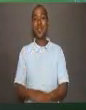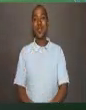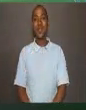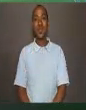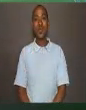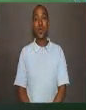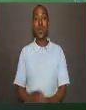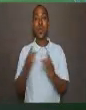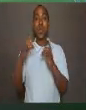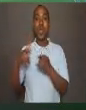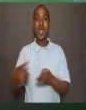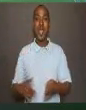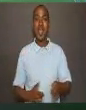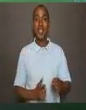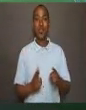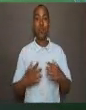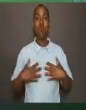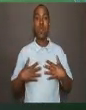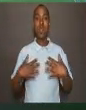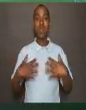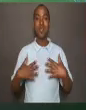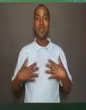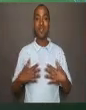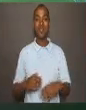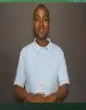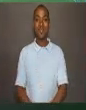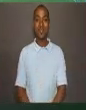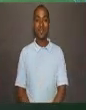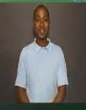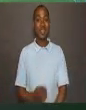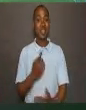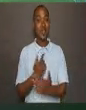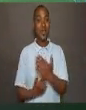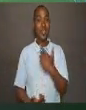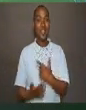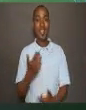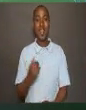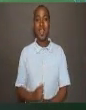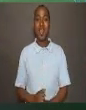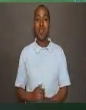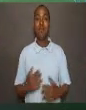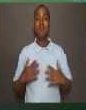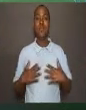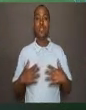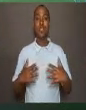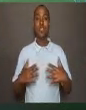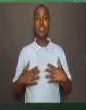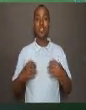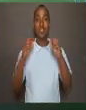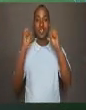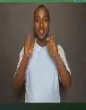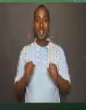the mechanism of breathing. We discussed how the breathing